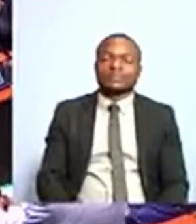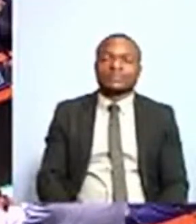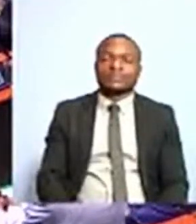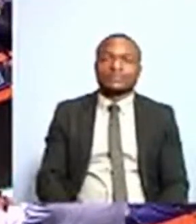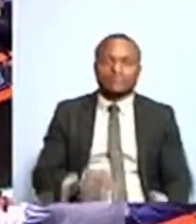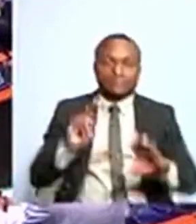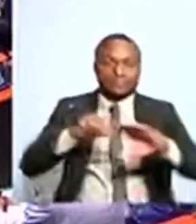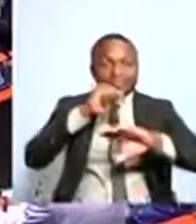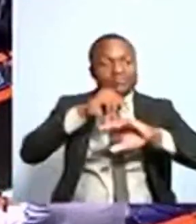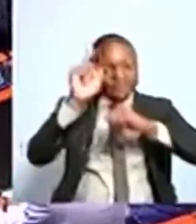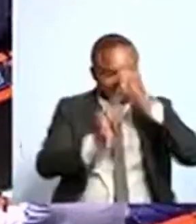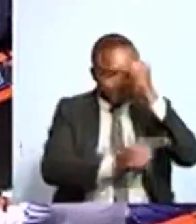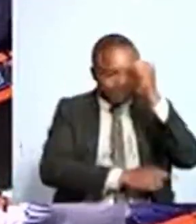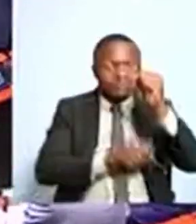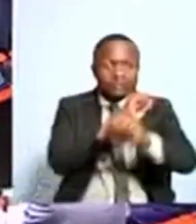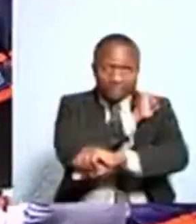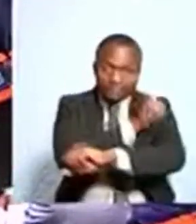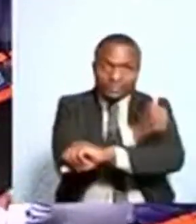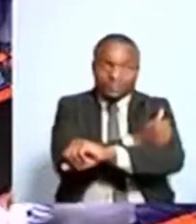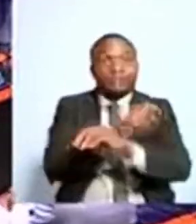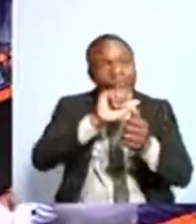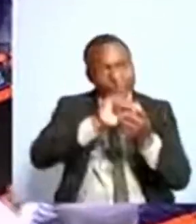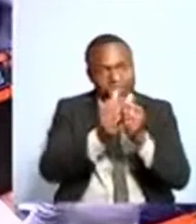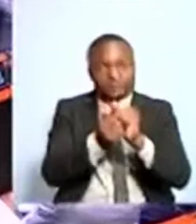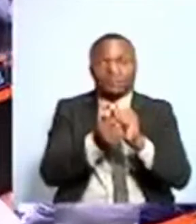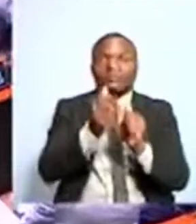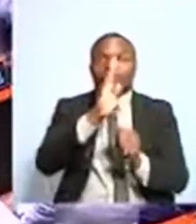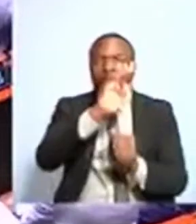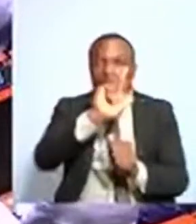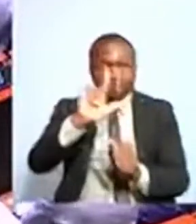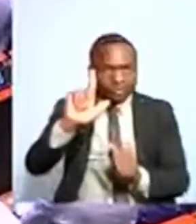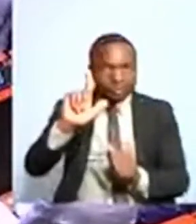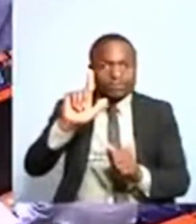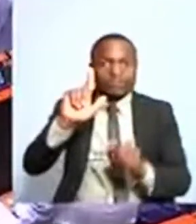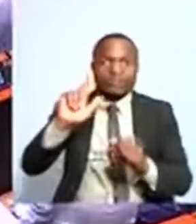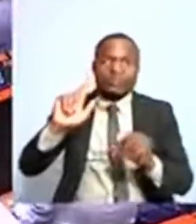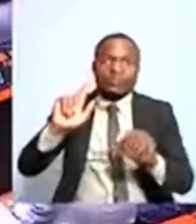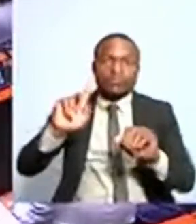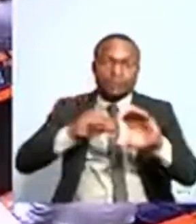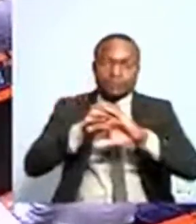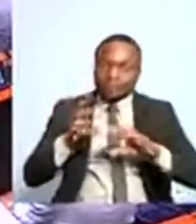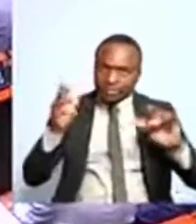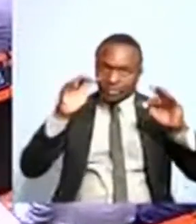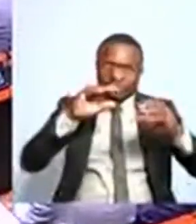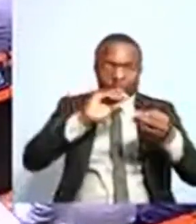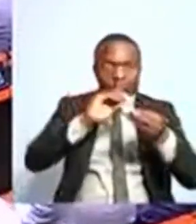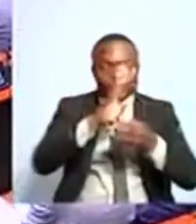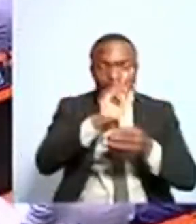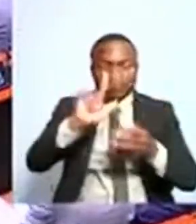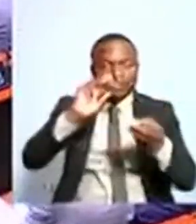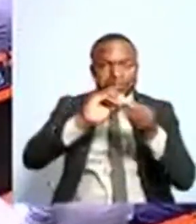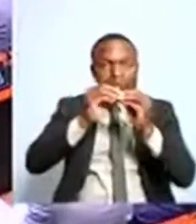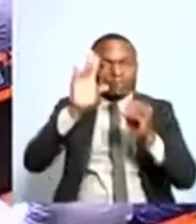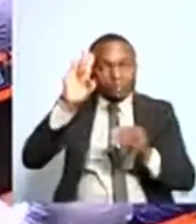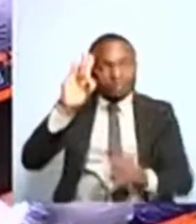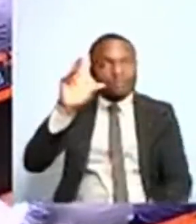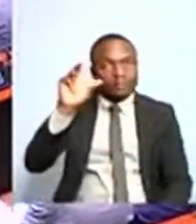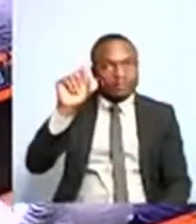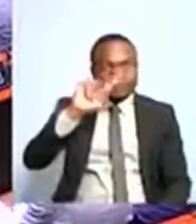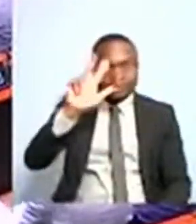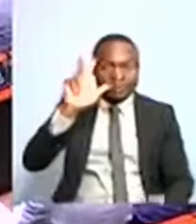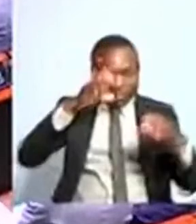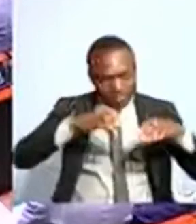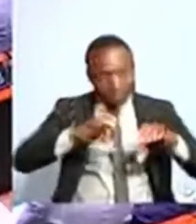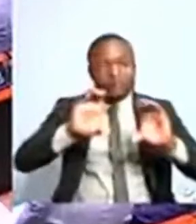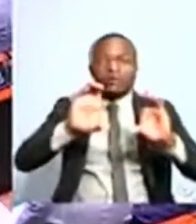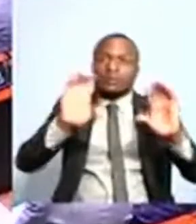The National Prosecution Authority Amendment Bill, National Assembly Bill number 7 of 2023, resumption